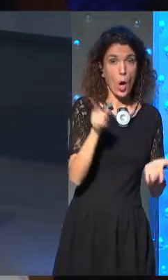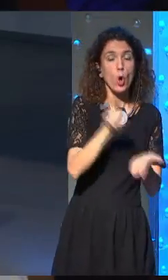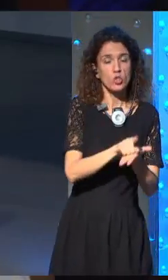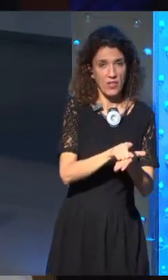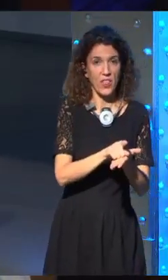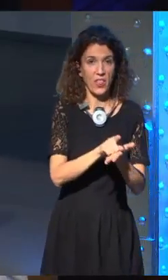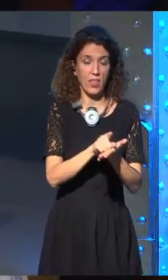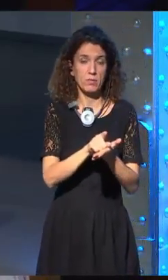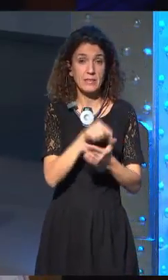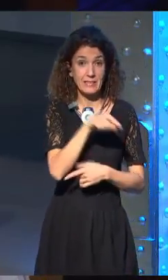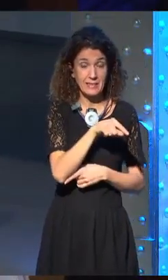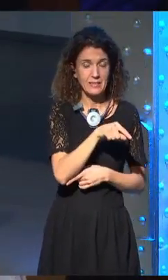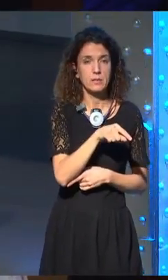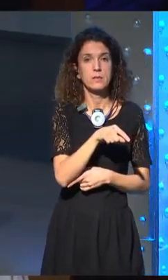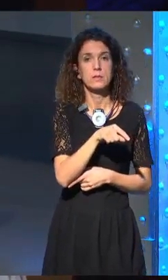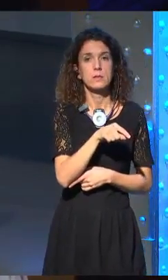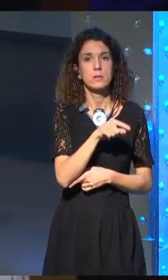gravity had on your body,